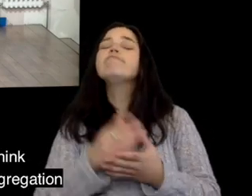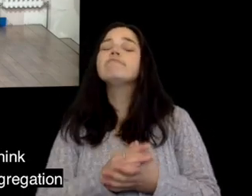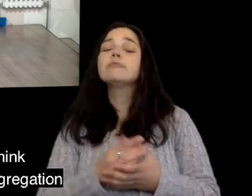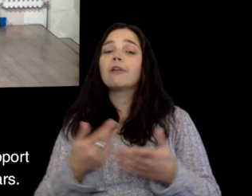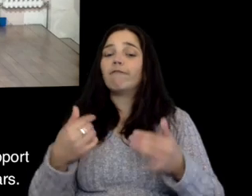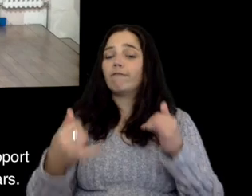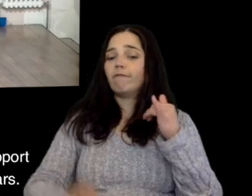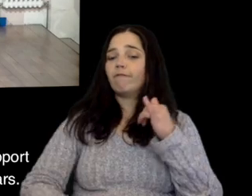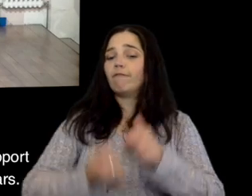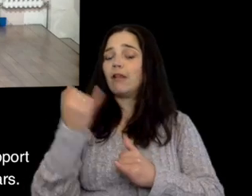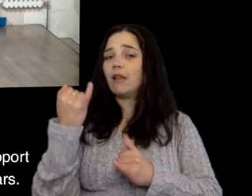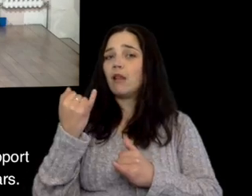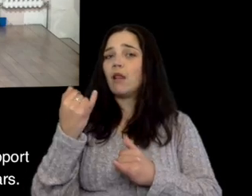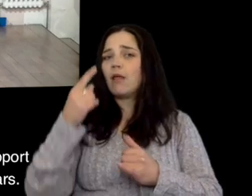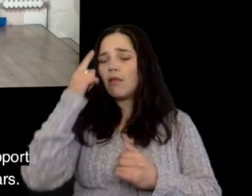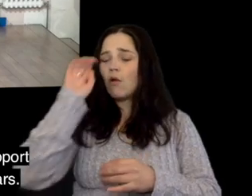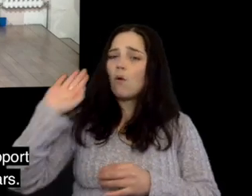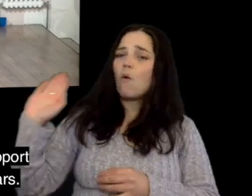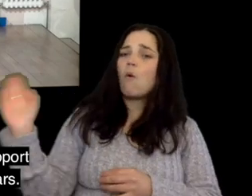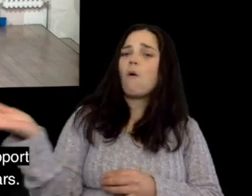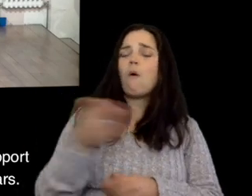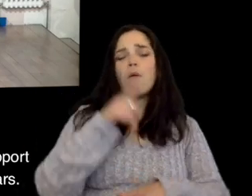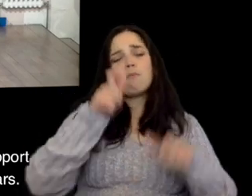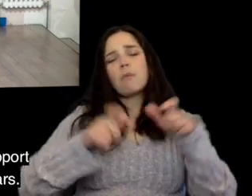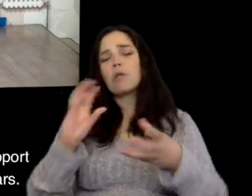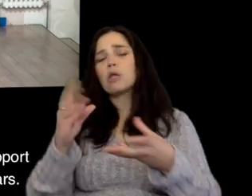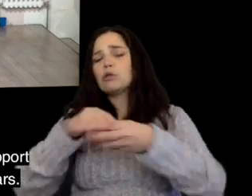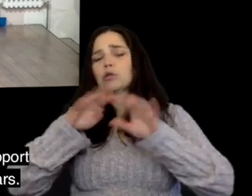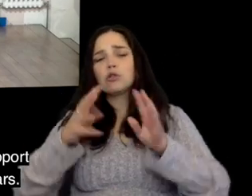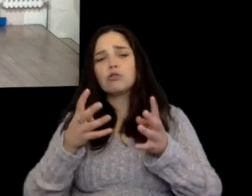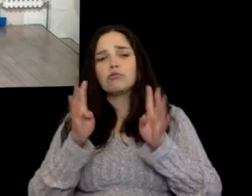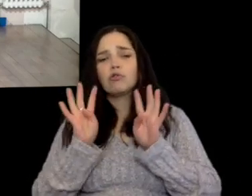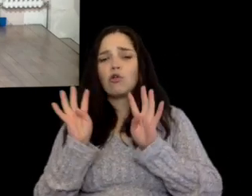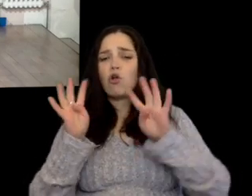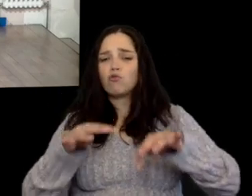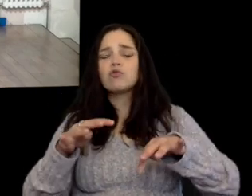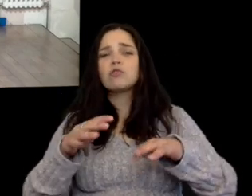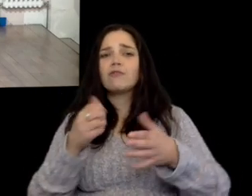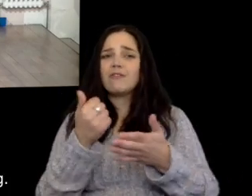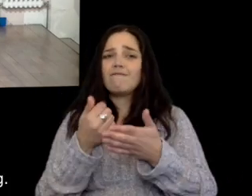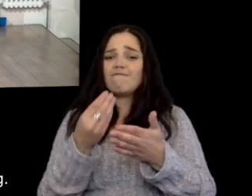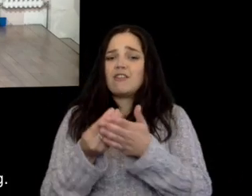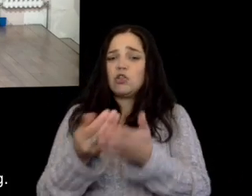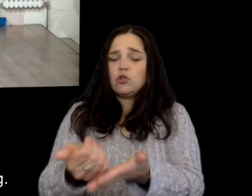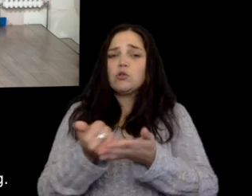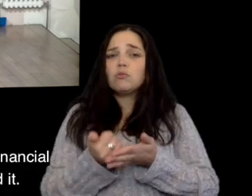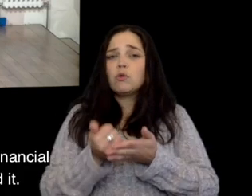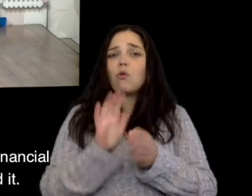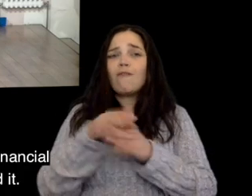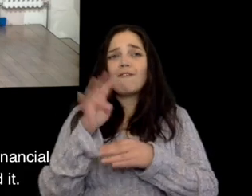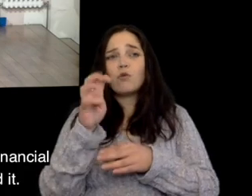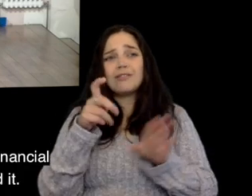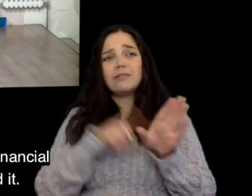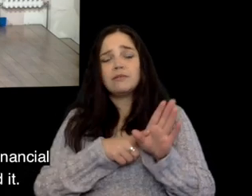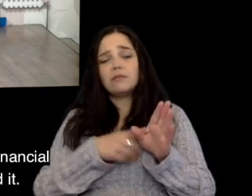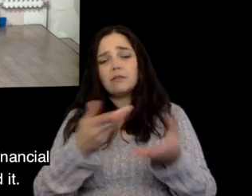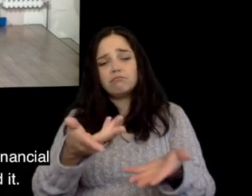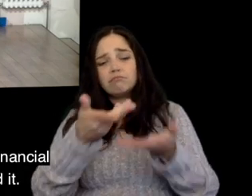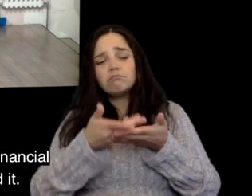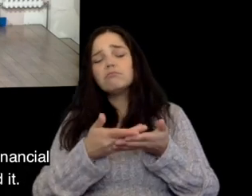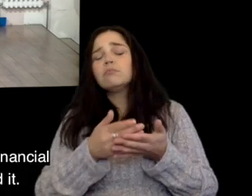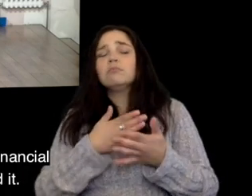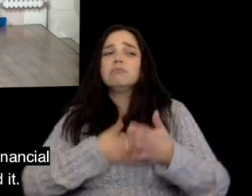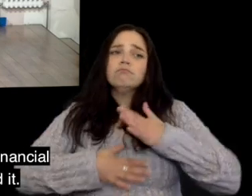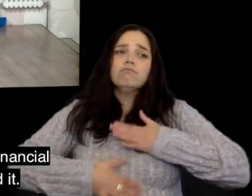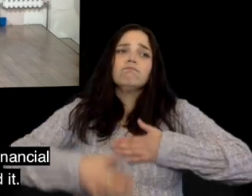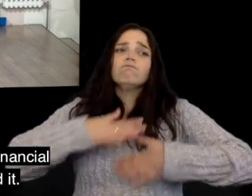congregation. And finally, could I thank every member of the congregation for their financial support over the last 14 years.